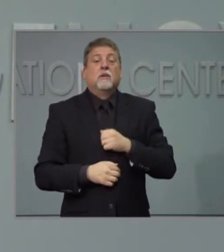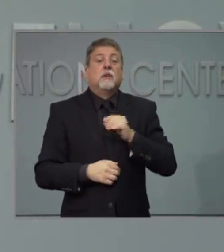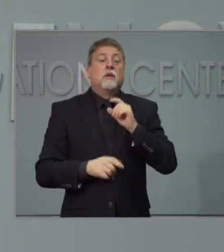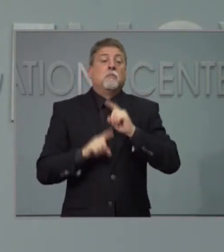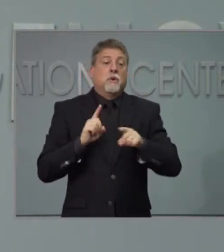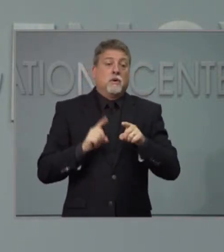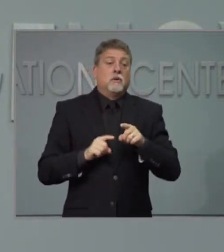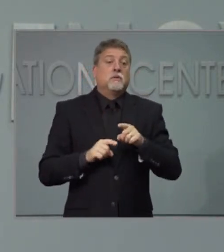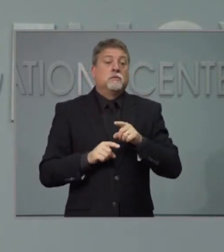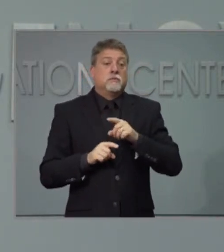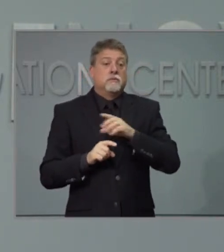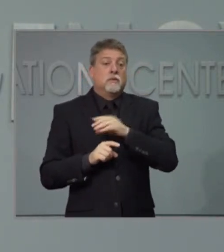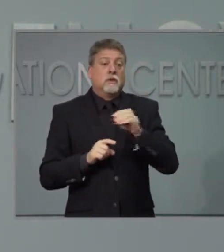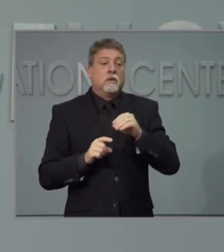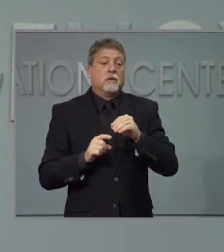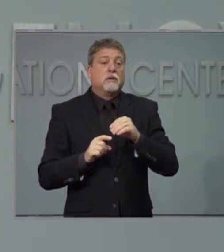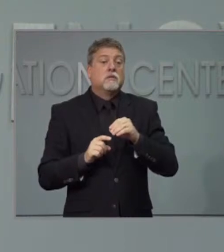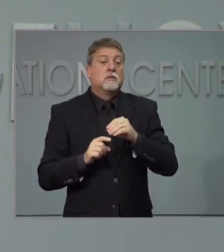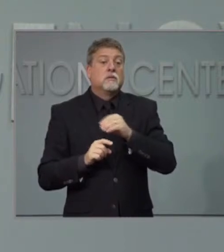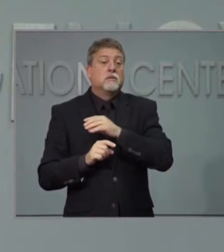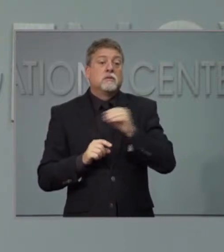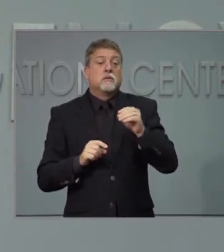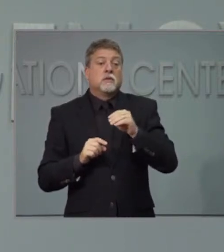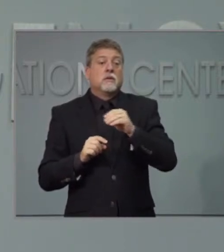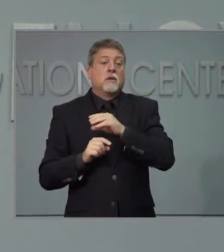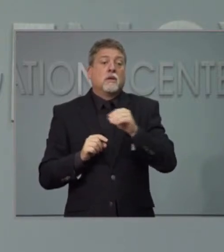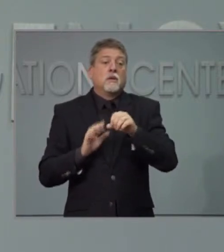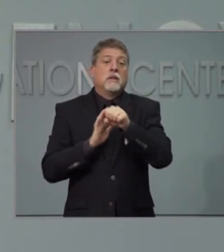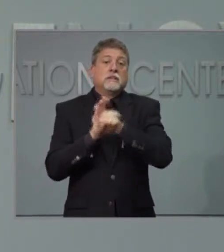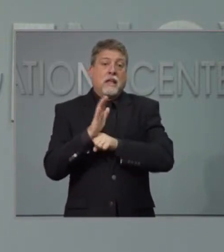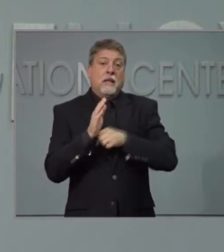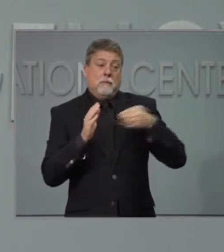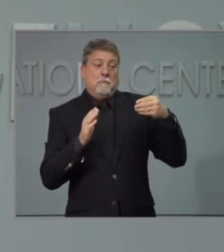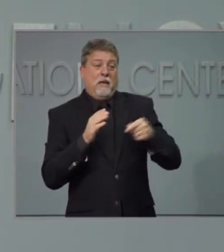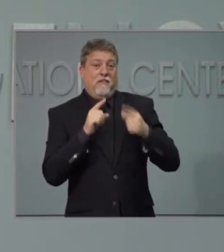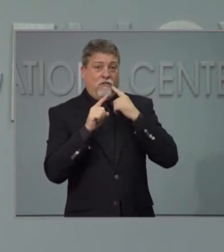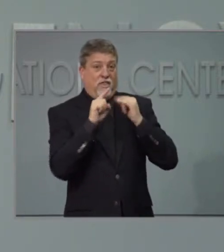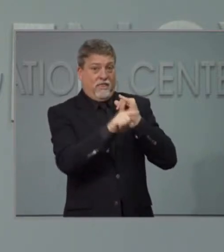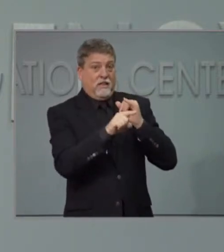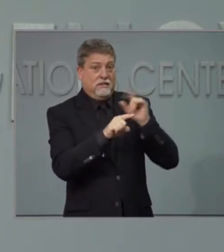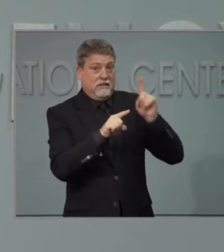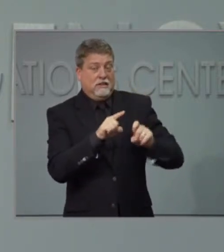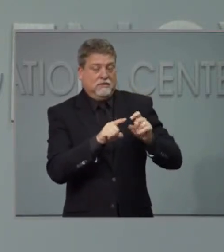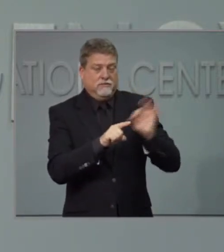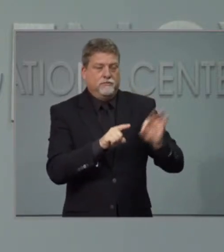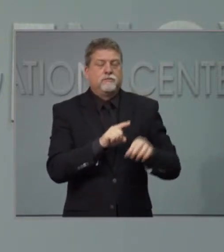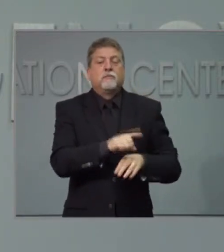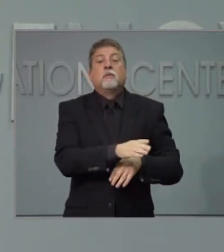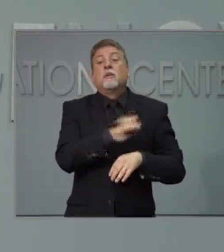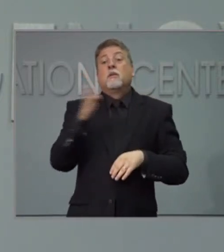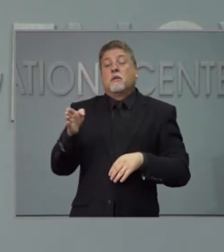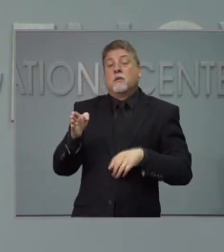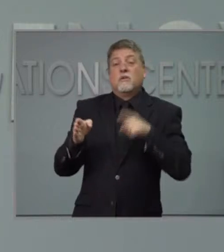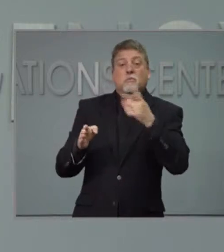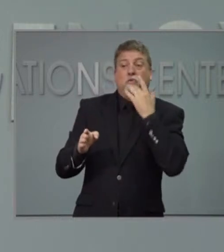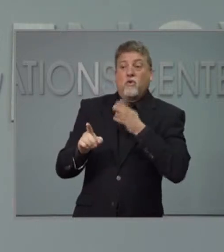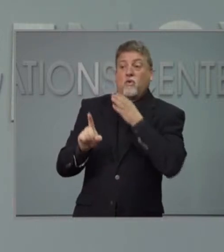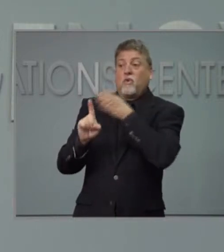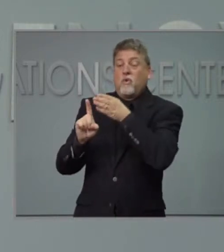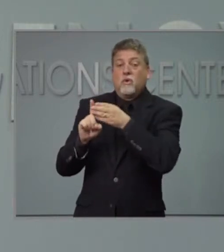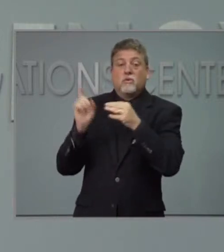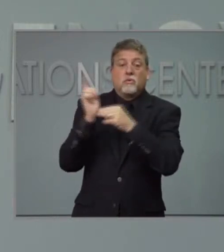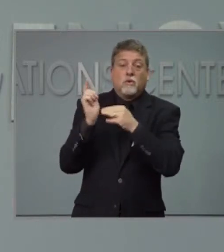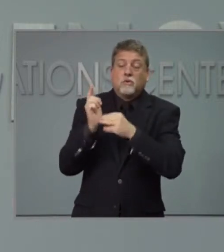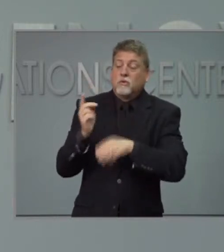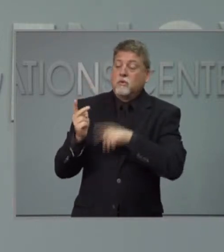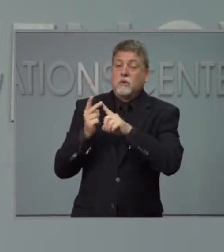like CVS or Walgreens, often they ask you some series of screening questions. And one of those questions that you